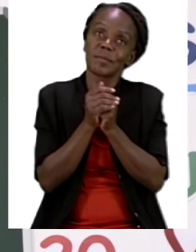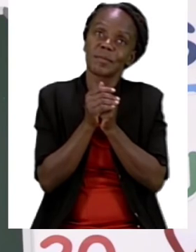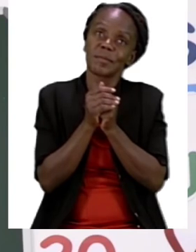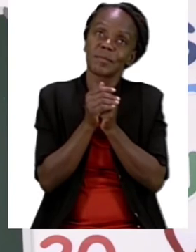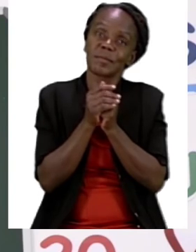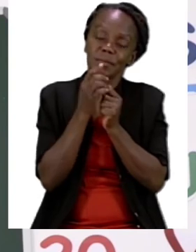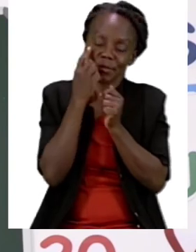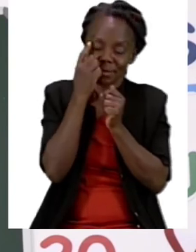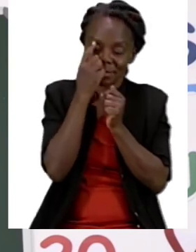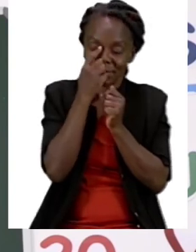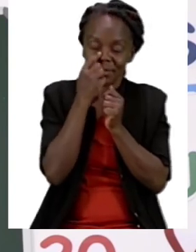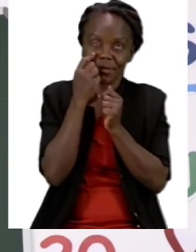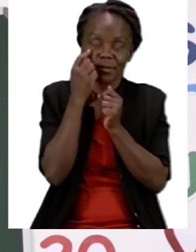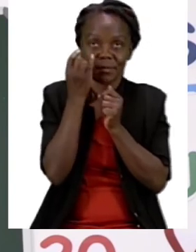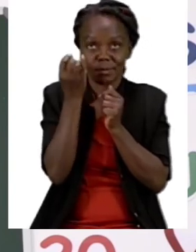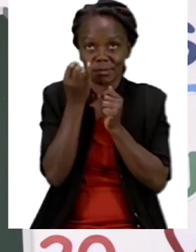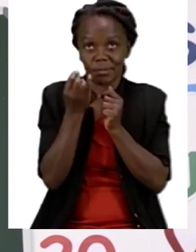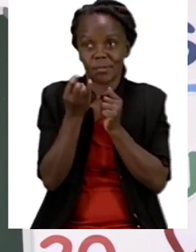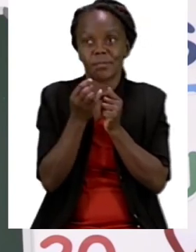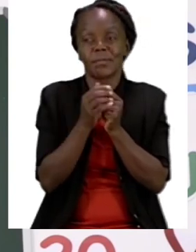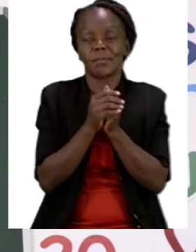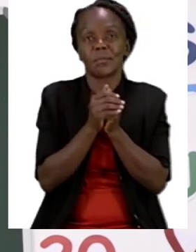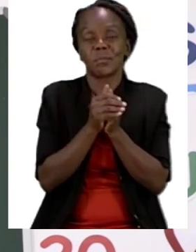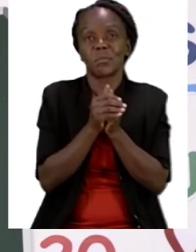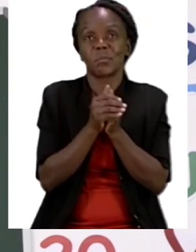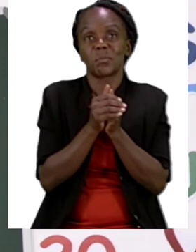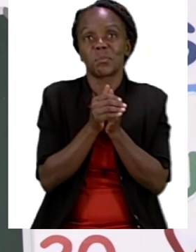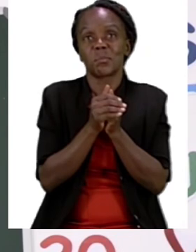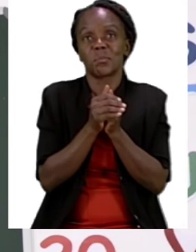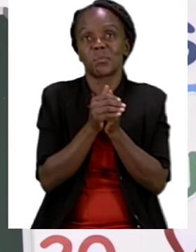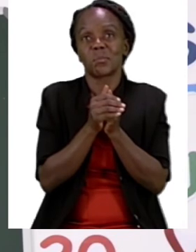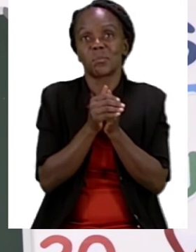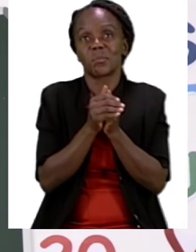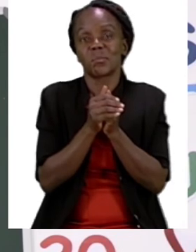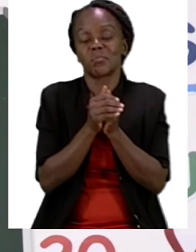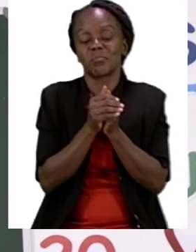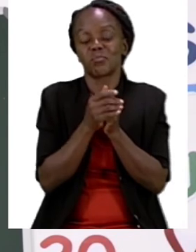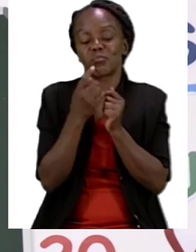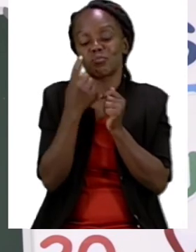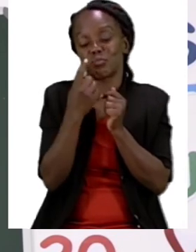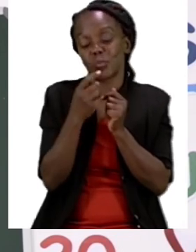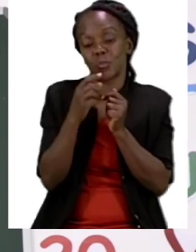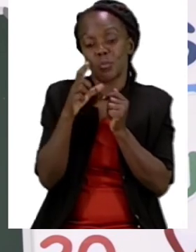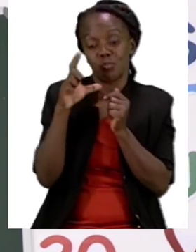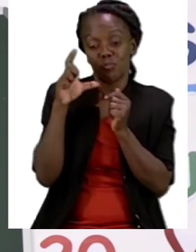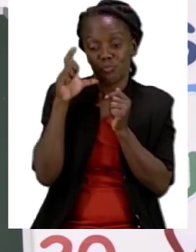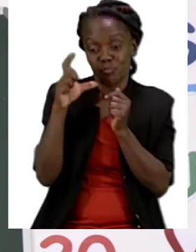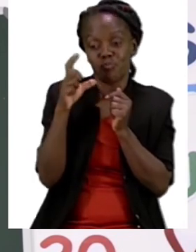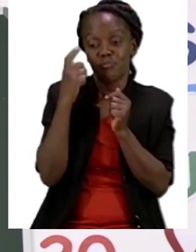draw his eye. So we have one big eye and we have drawn the